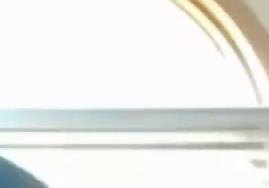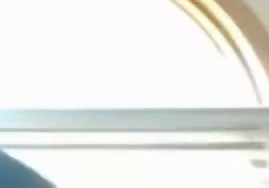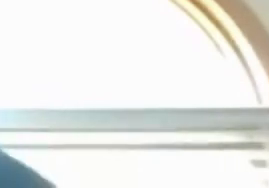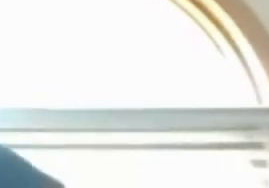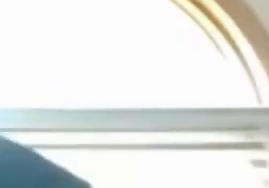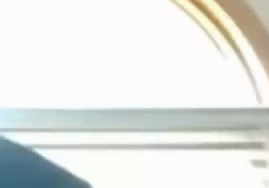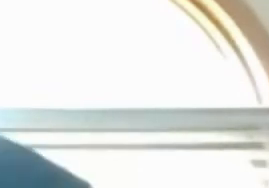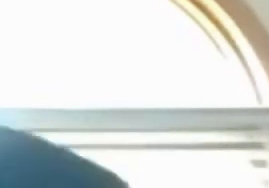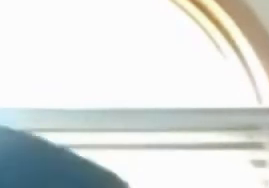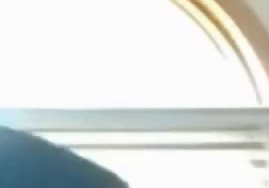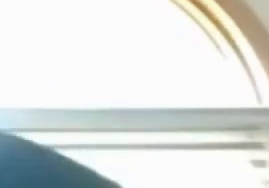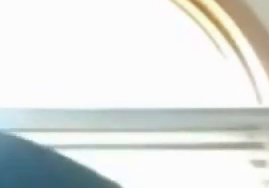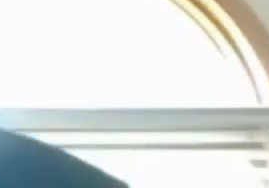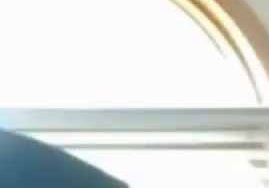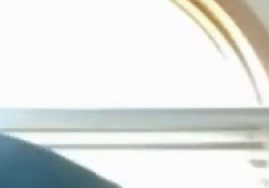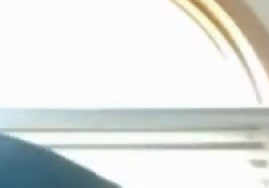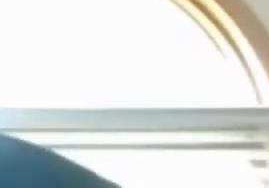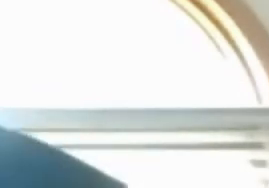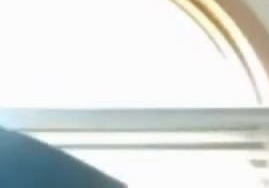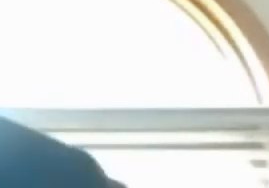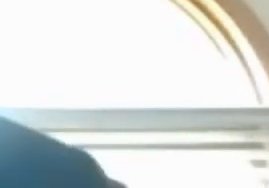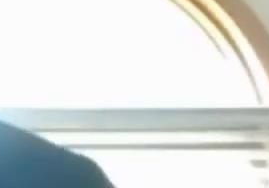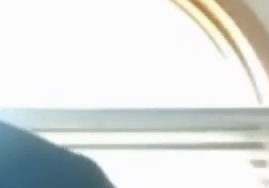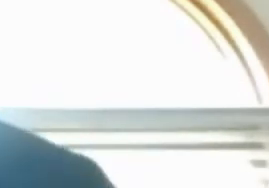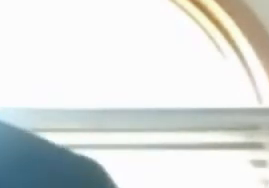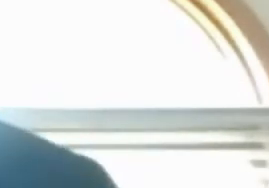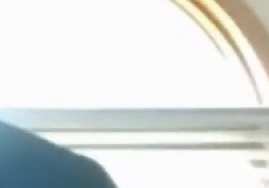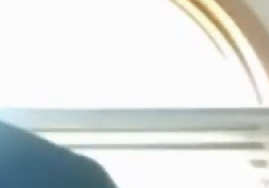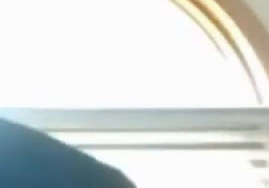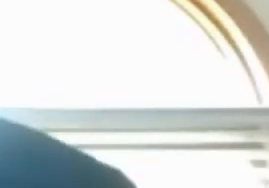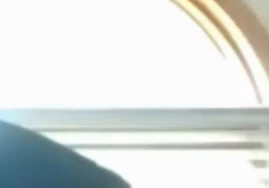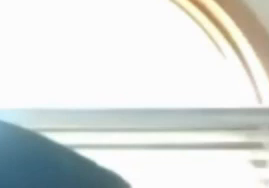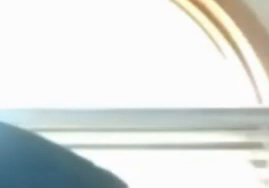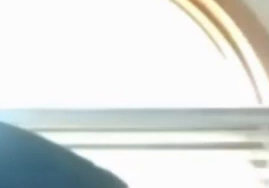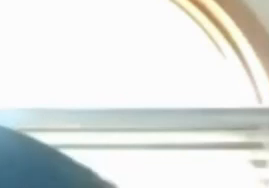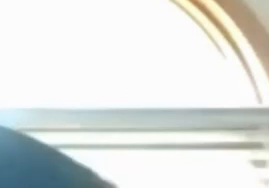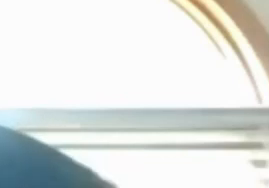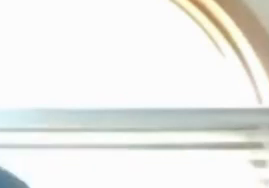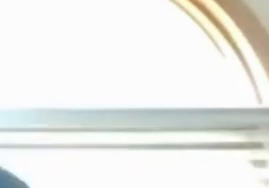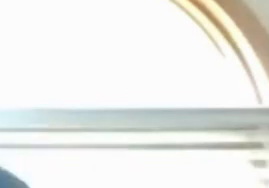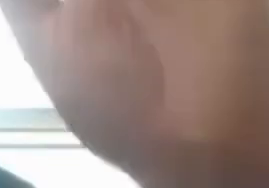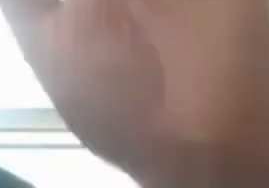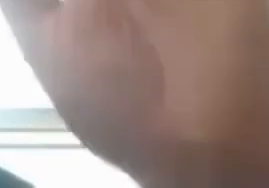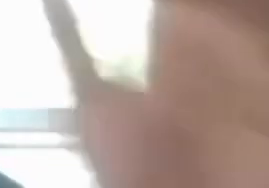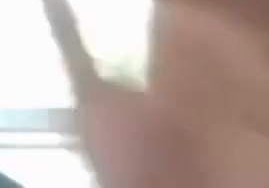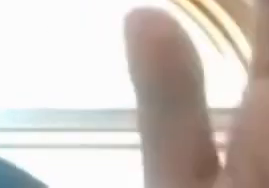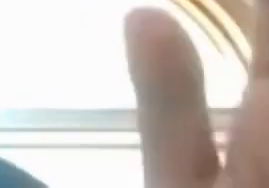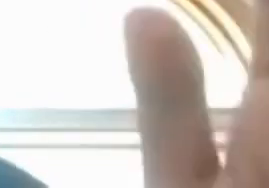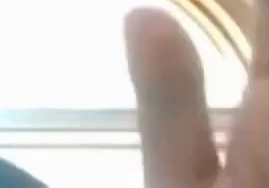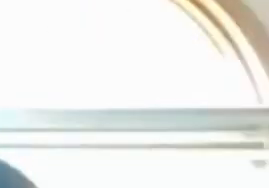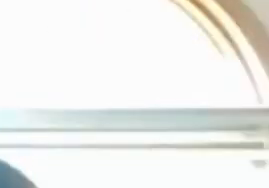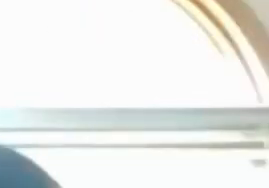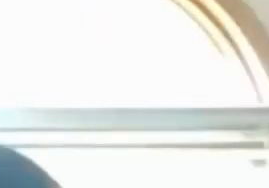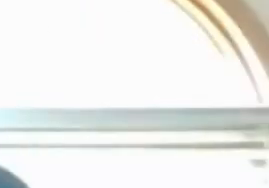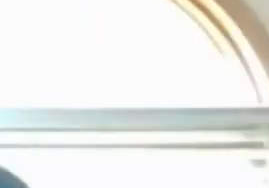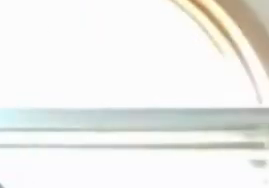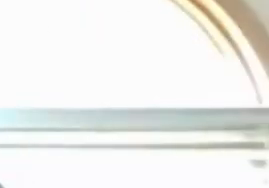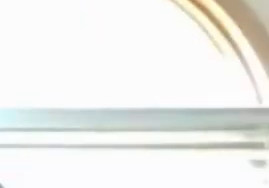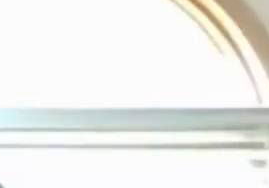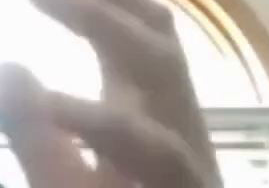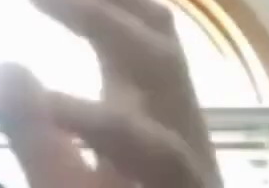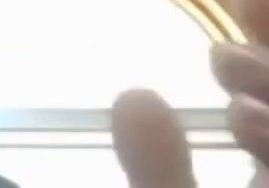welcome to this World Bank and Global Education Monitoring Report webinar entitled Inclusion and Education,